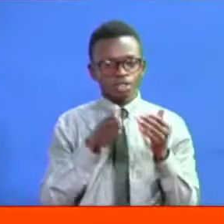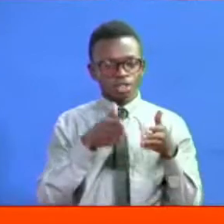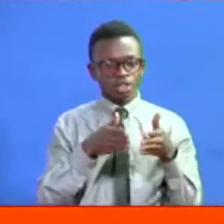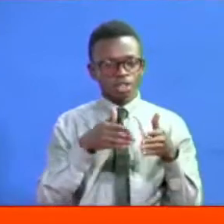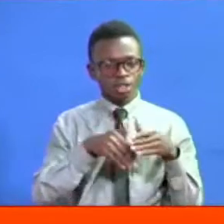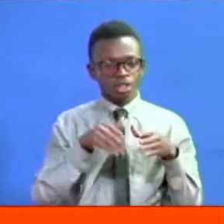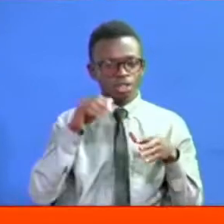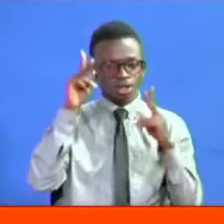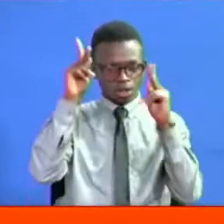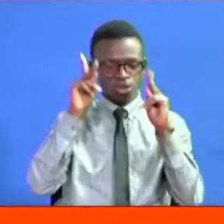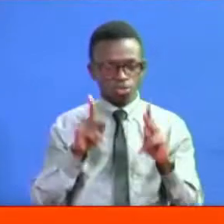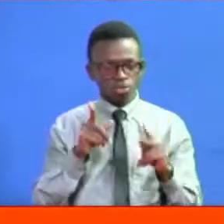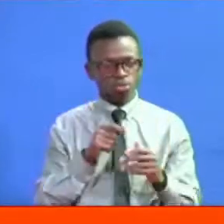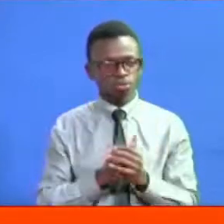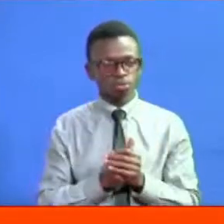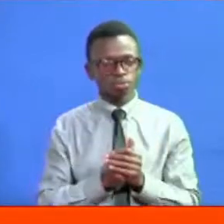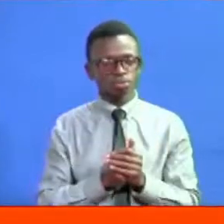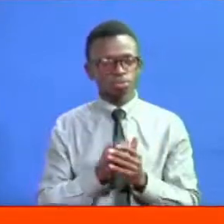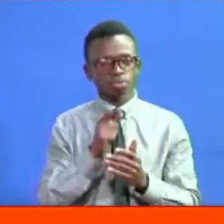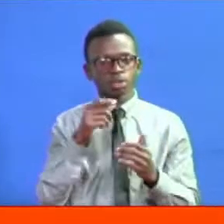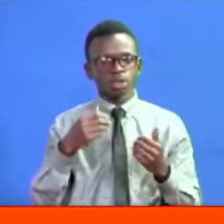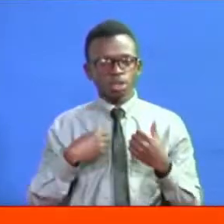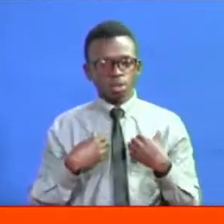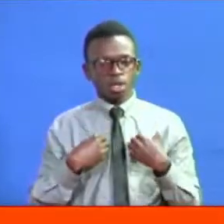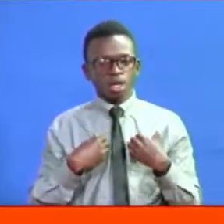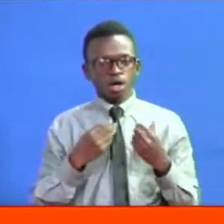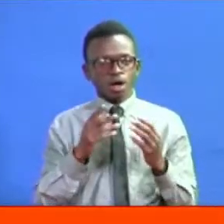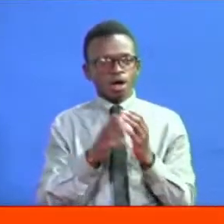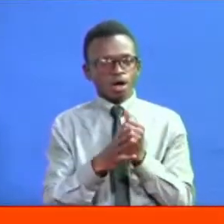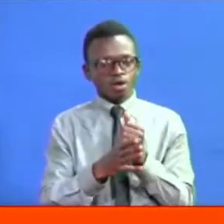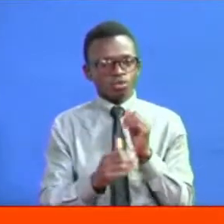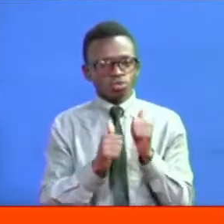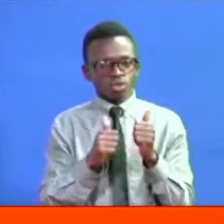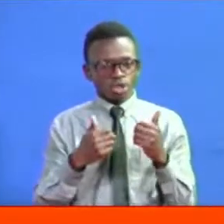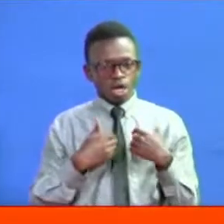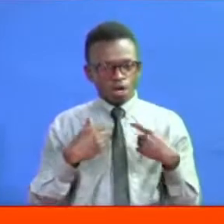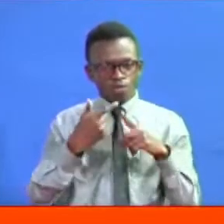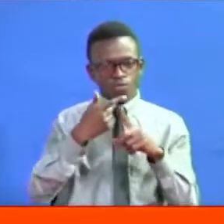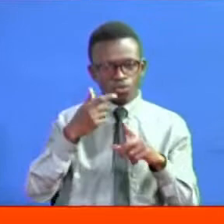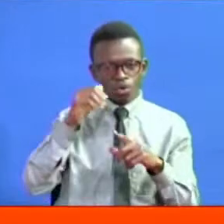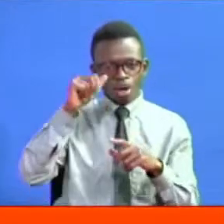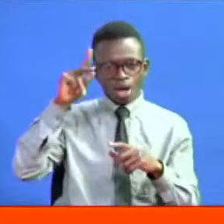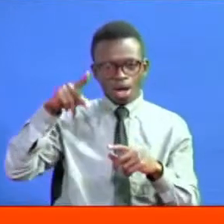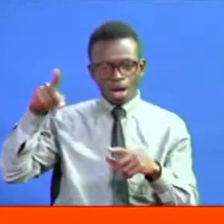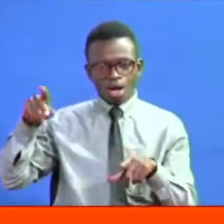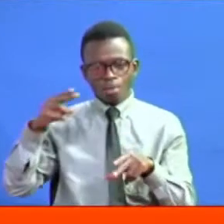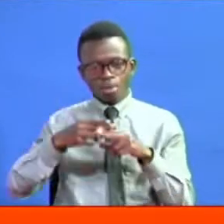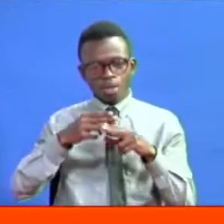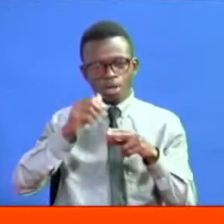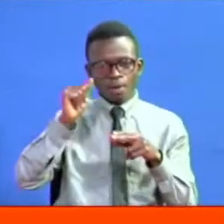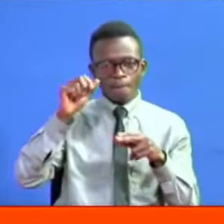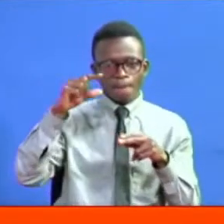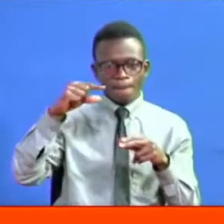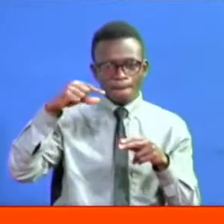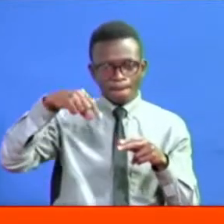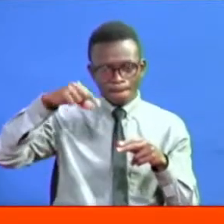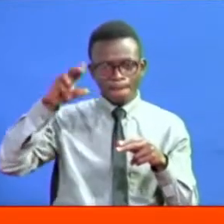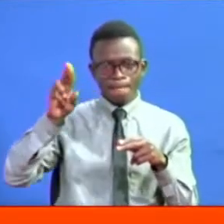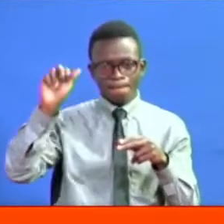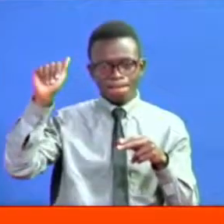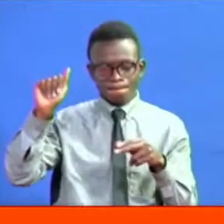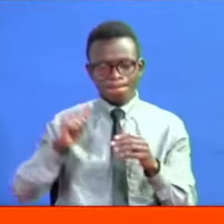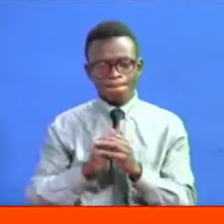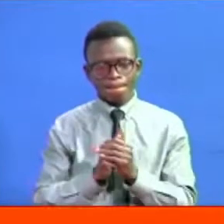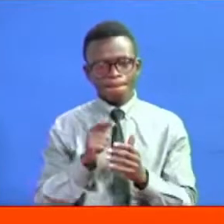She's picking up goods she ordered on an app called Aquareg. It allows her to avoid contact with